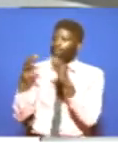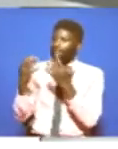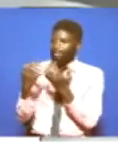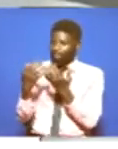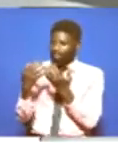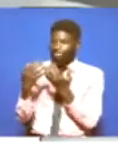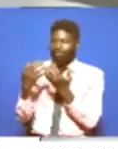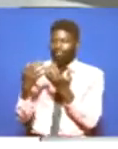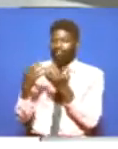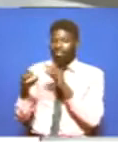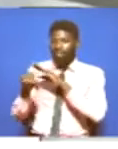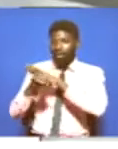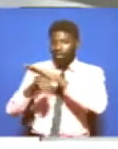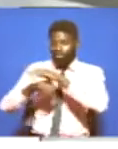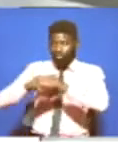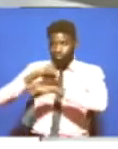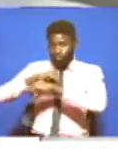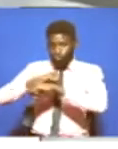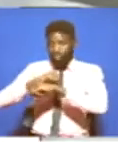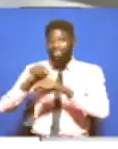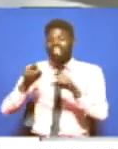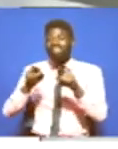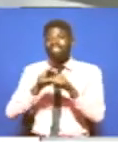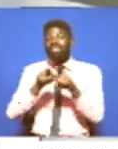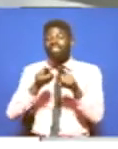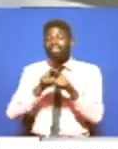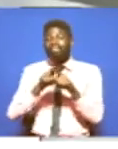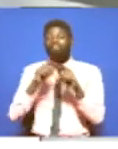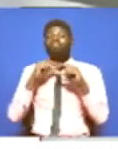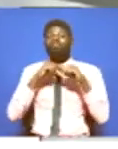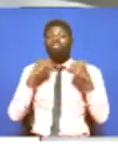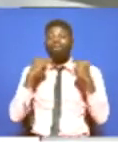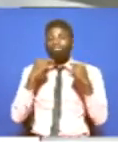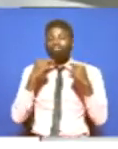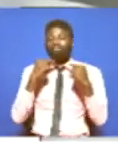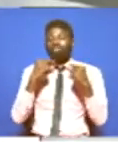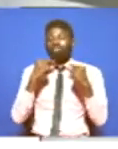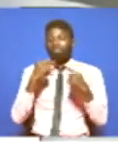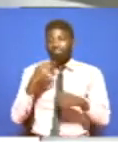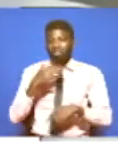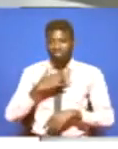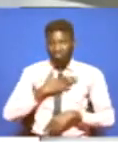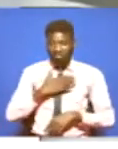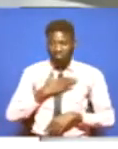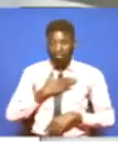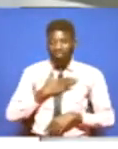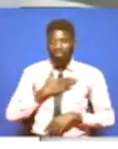nursery, and the priest in charge of my Catholic parish mm-hmm. would